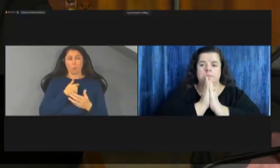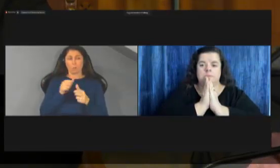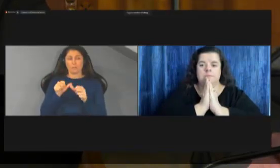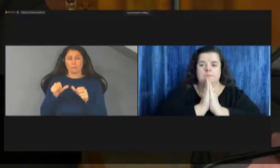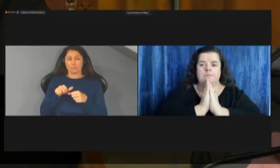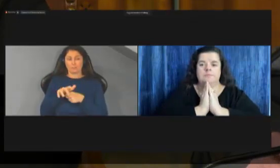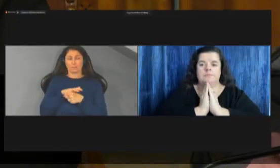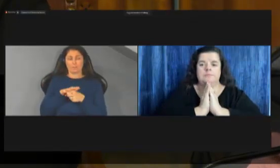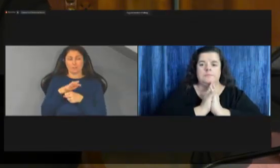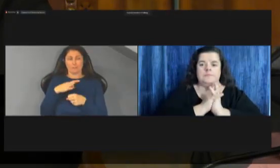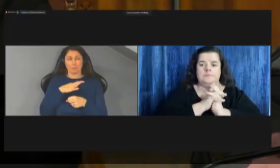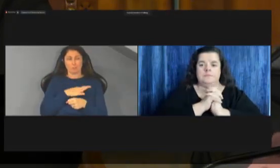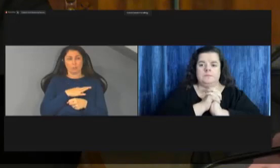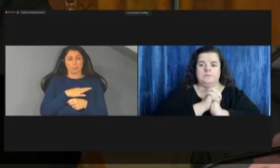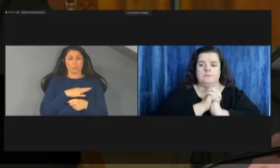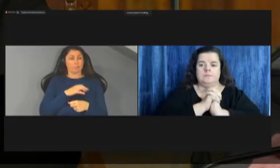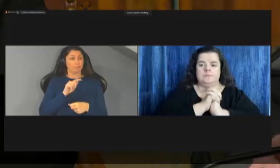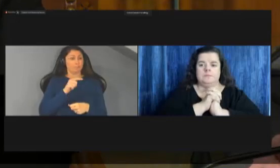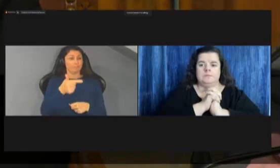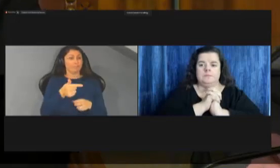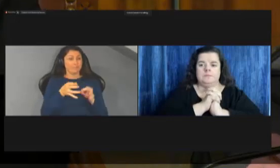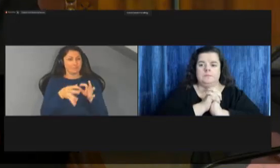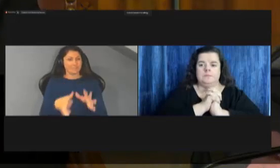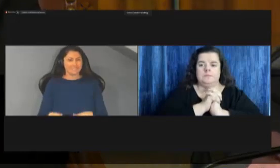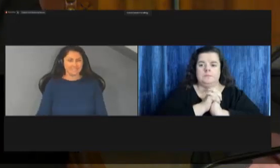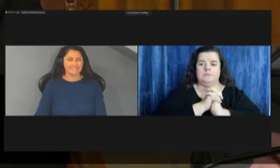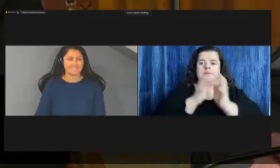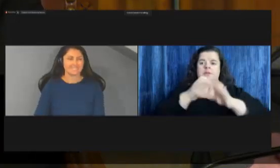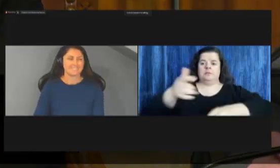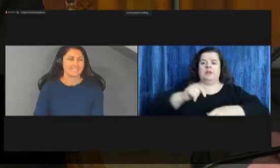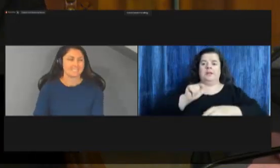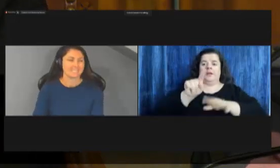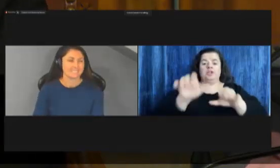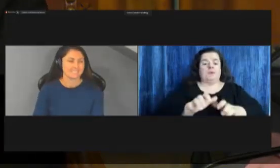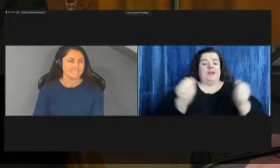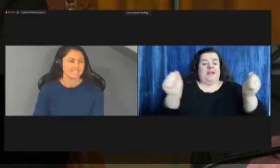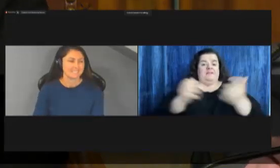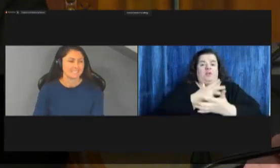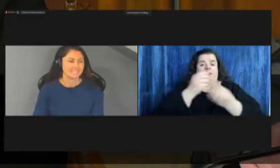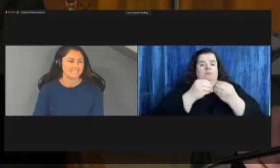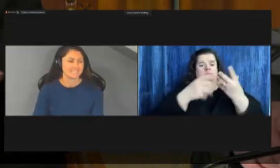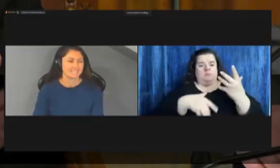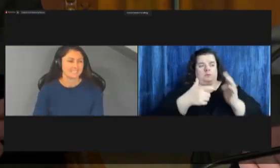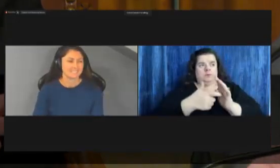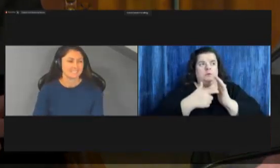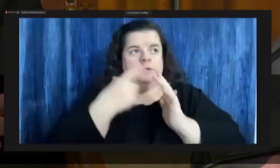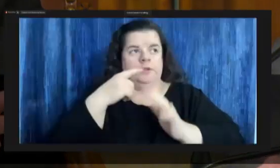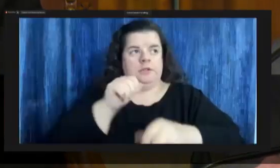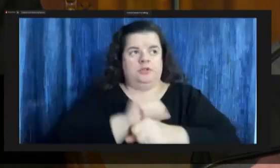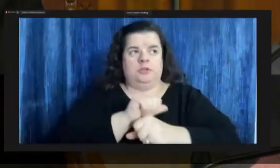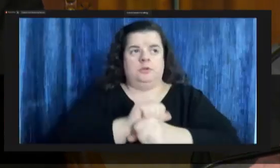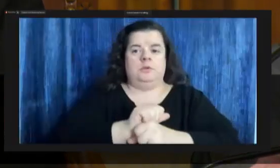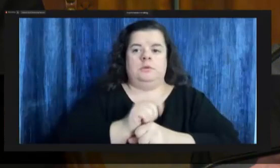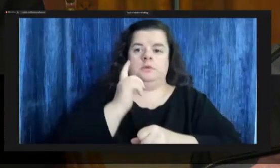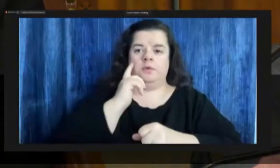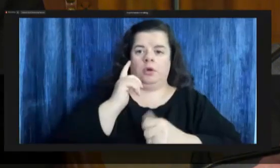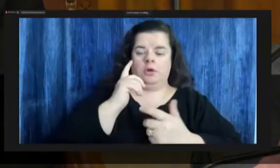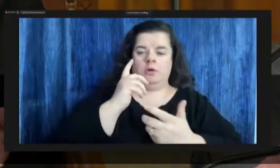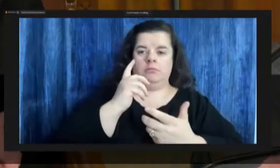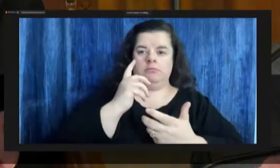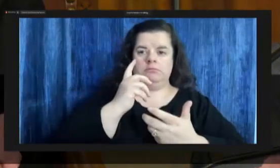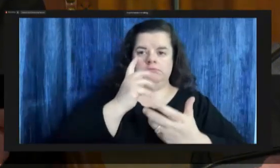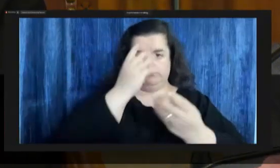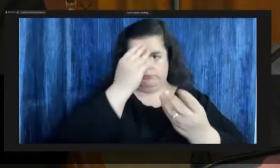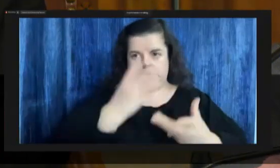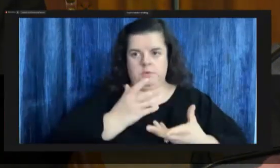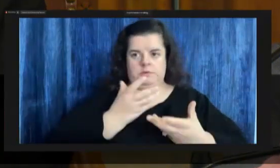staffers, because they are doing everything from soup to nuts, from comms to intake to